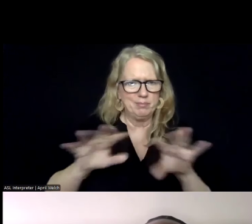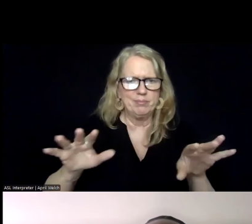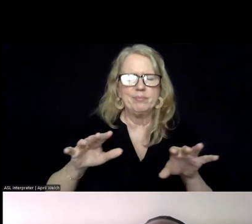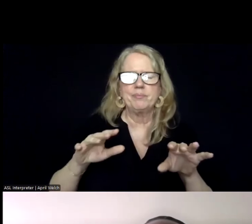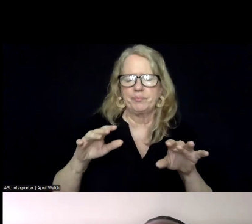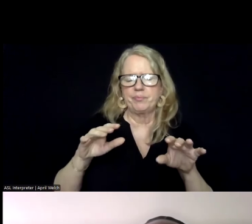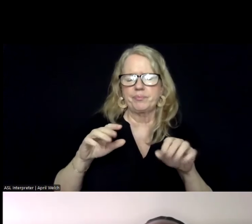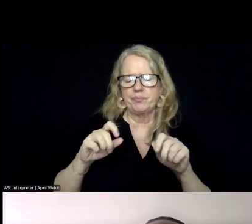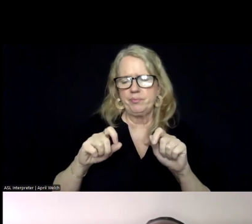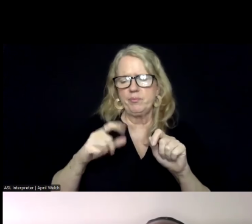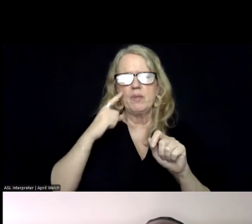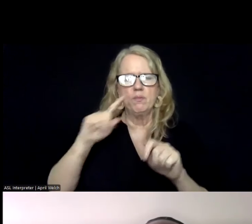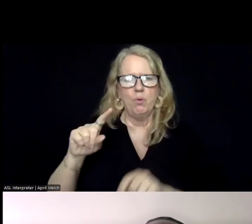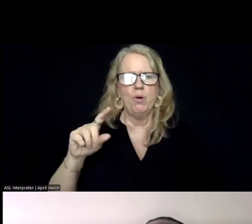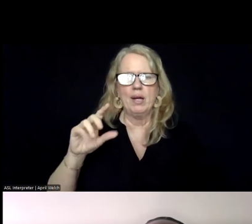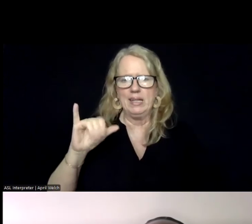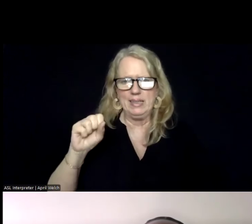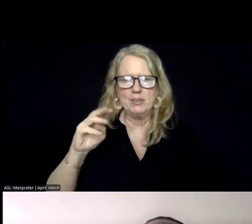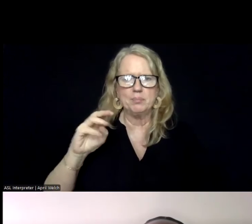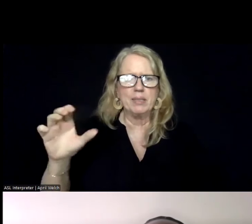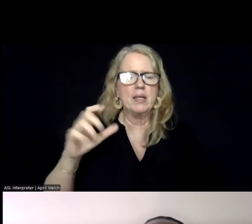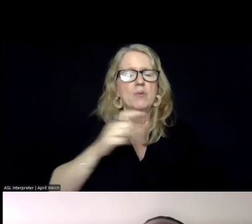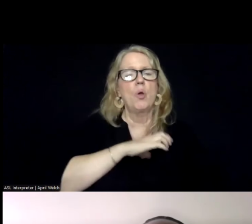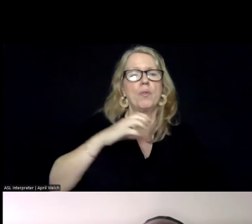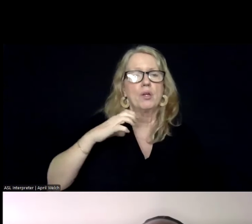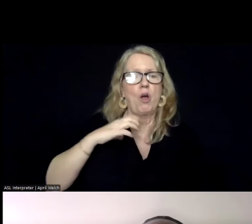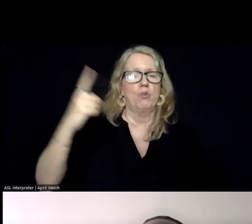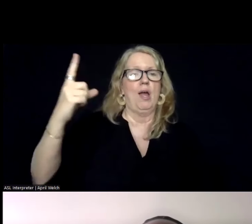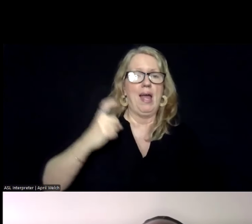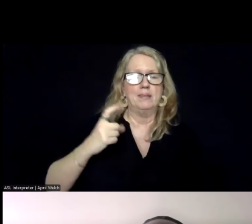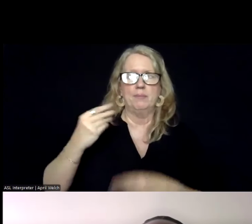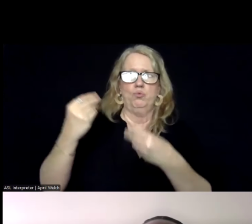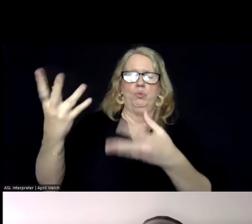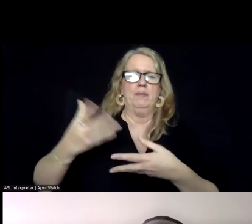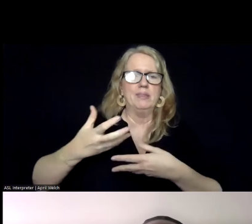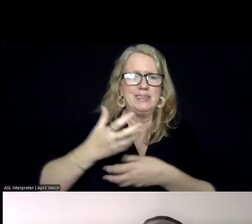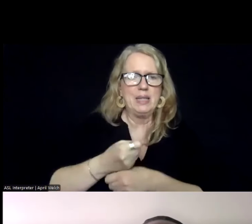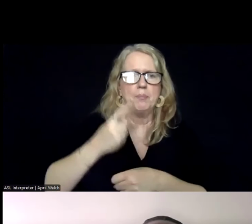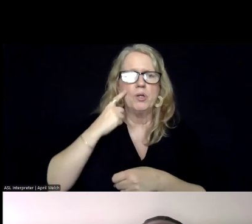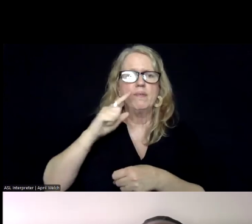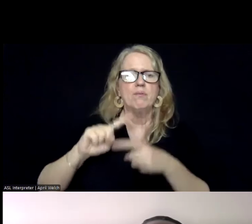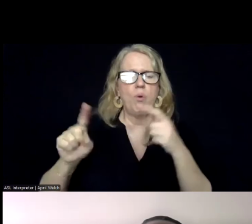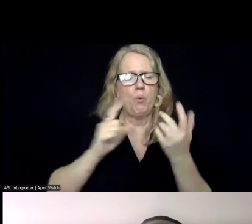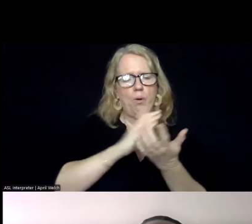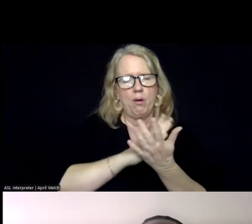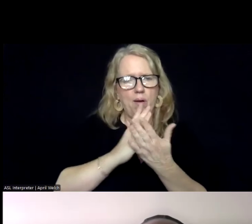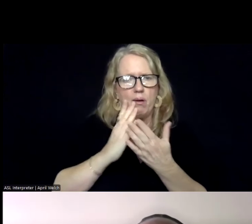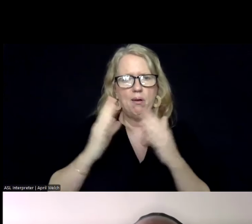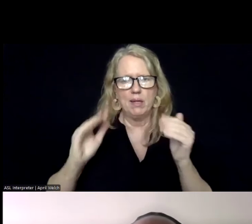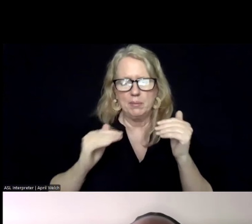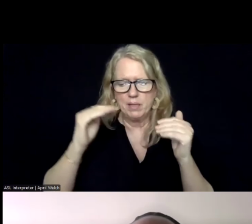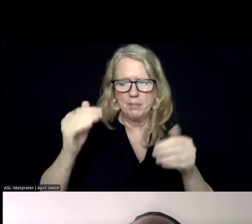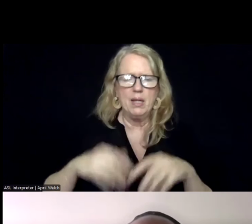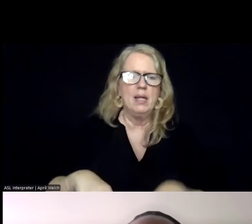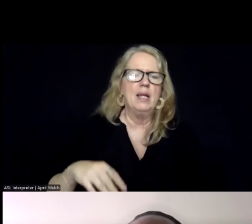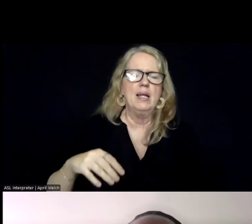for the ISMIC, and Congress asked us to provide a summary of advances. A summary